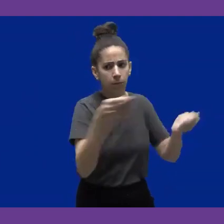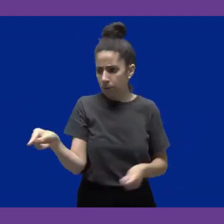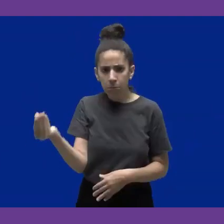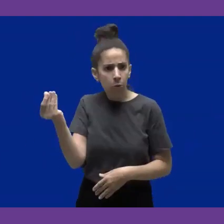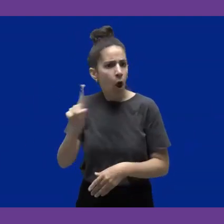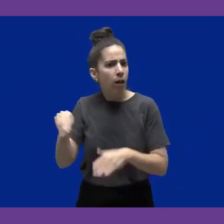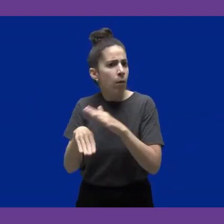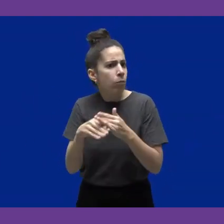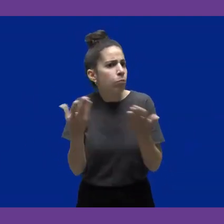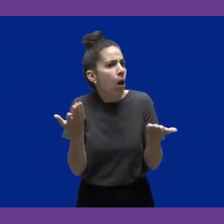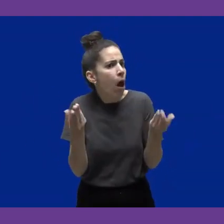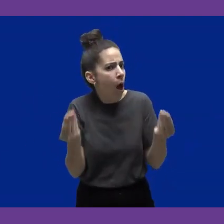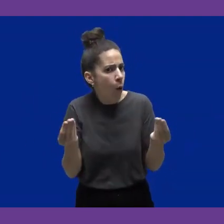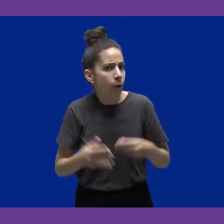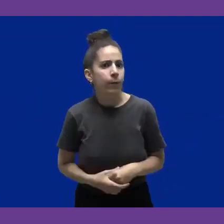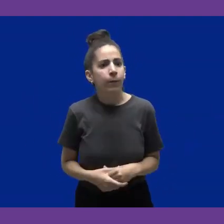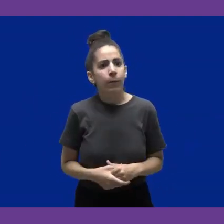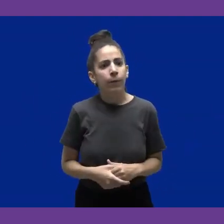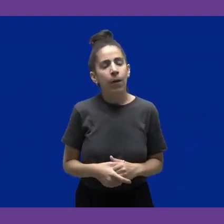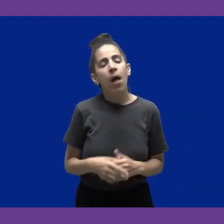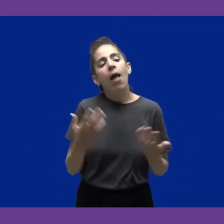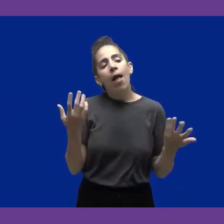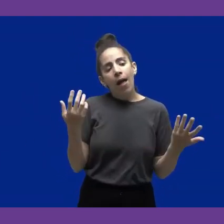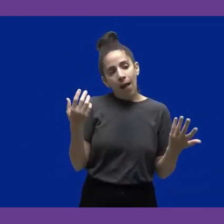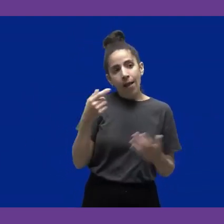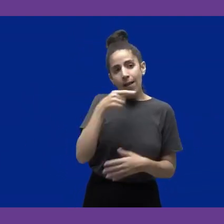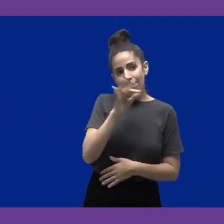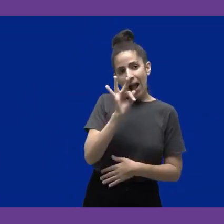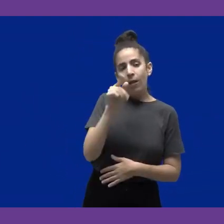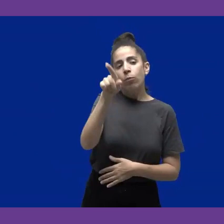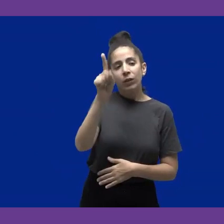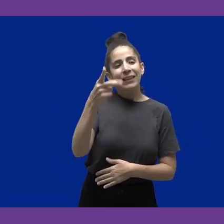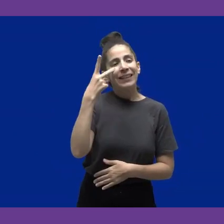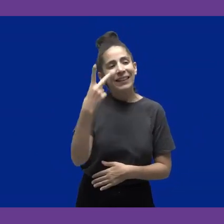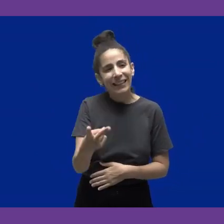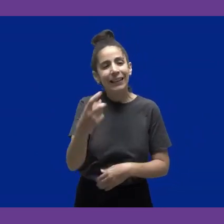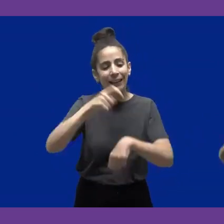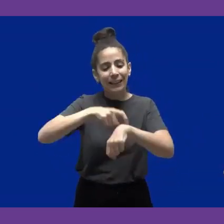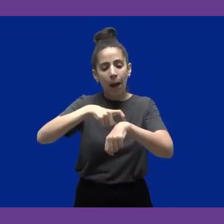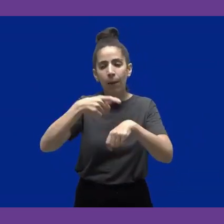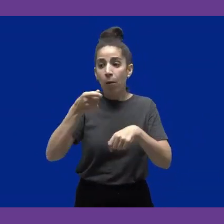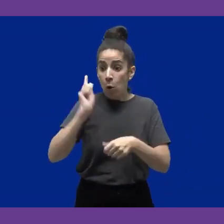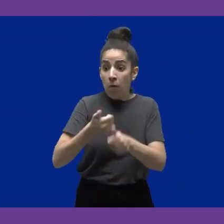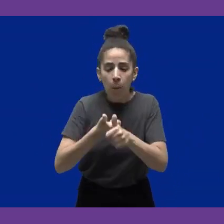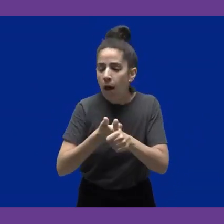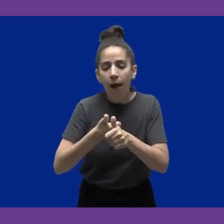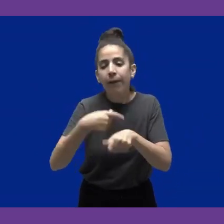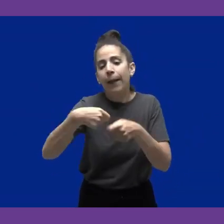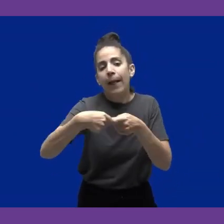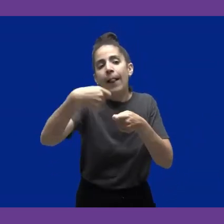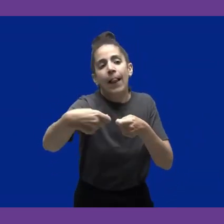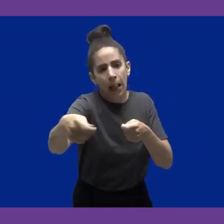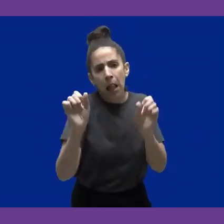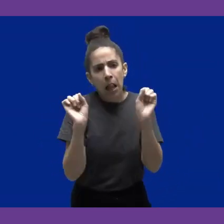implementation deadline, but otherwise you have to discuss it at the national level with your market surveillance authorities. From a legal point of view,